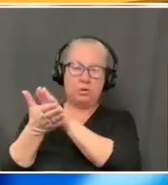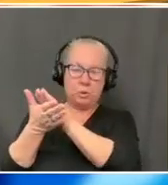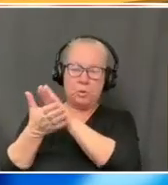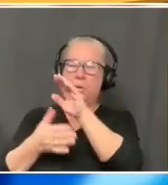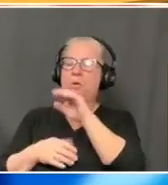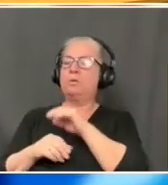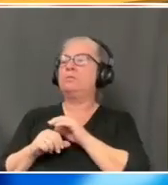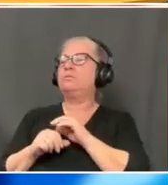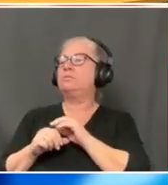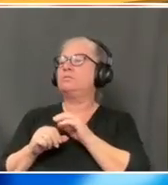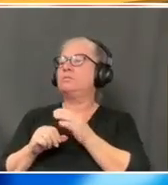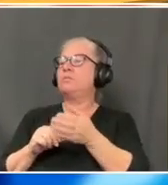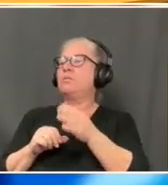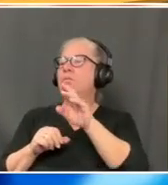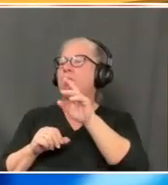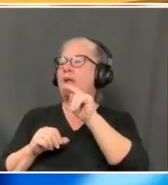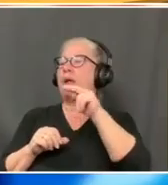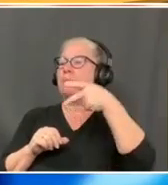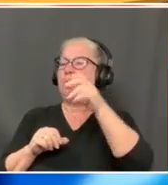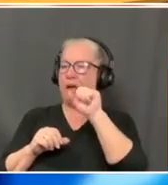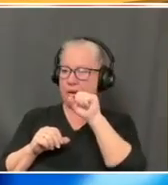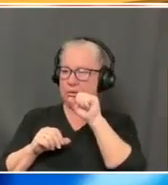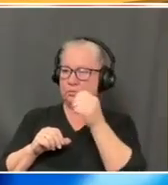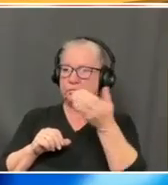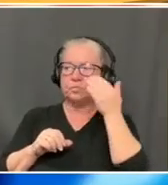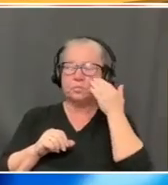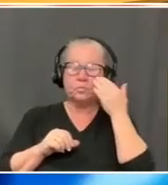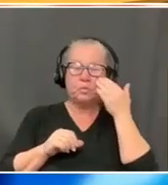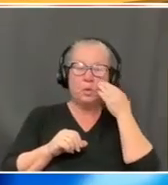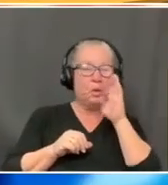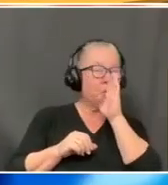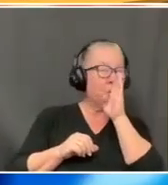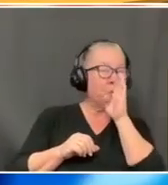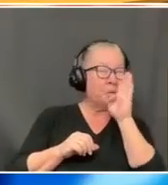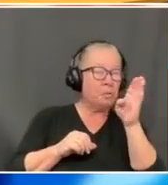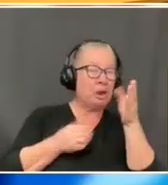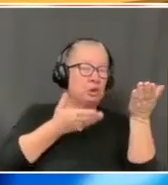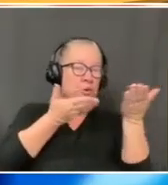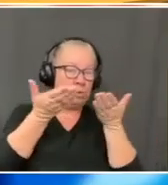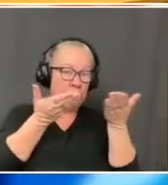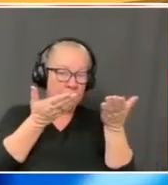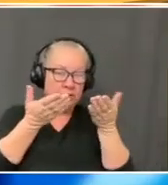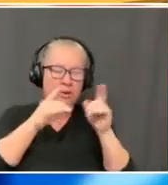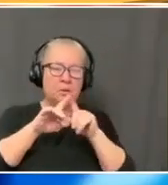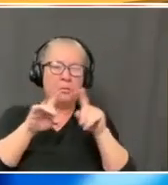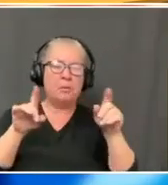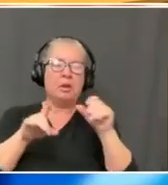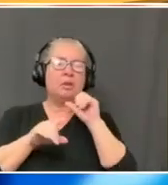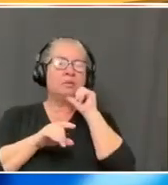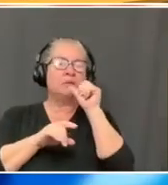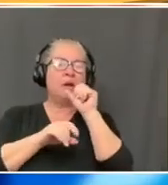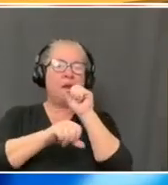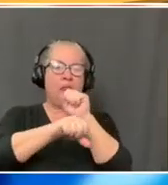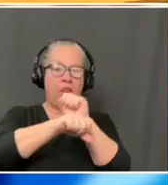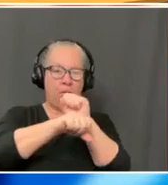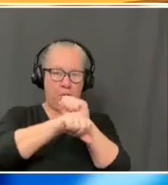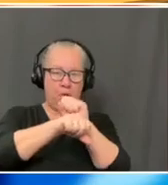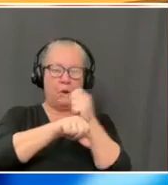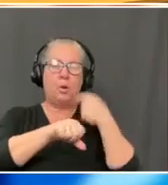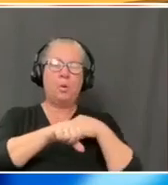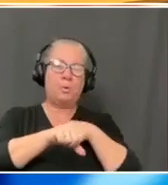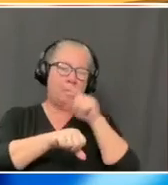they are direct services to students, they still do show up as non-labor because we're required to account for them in that way. And